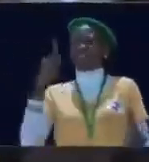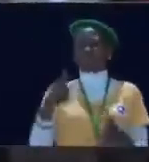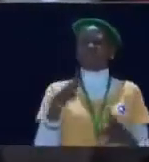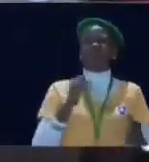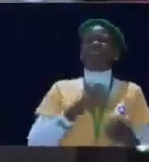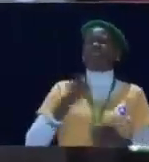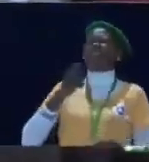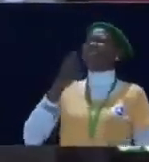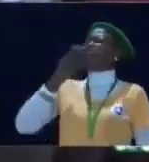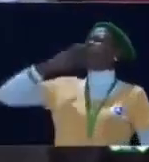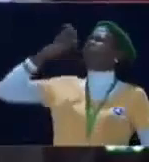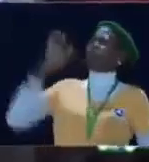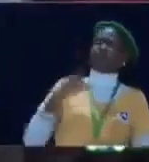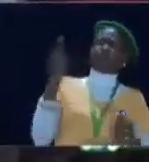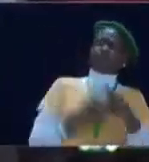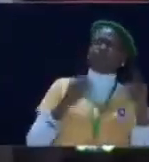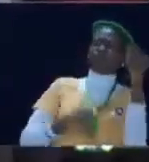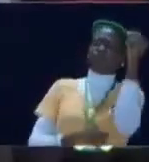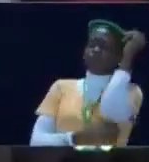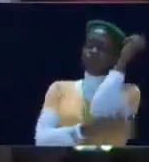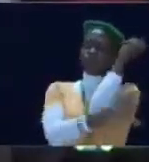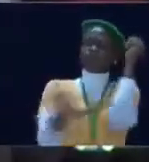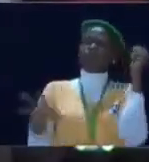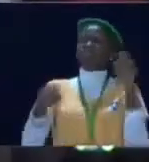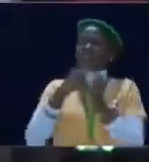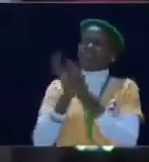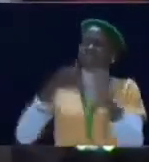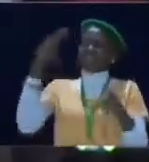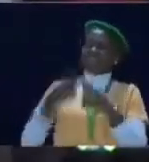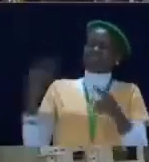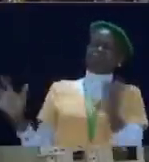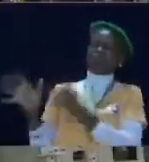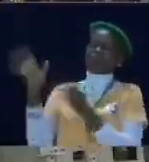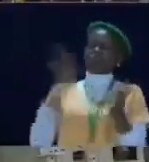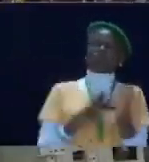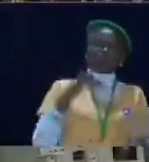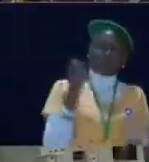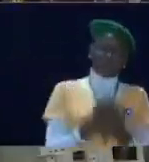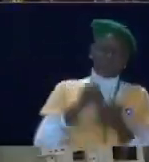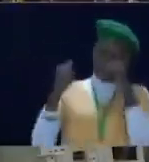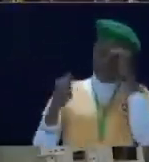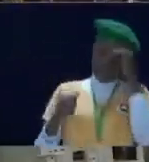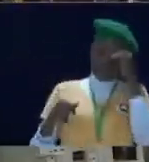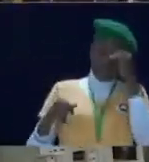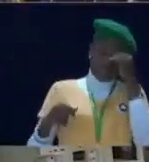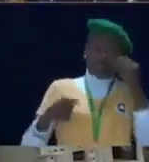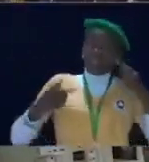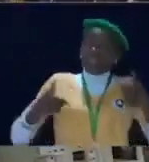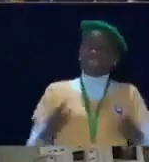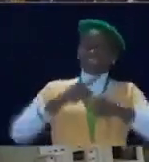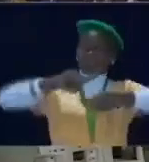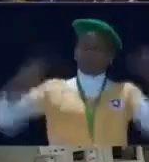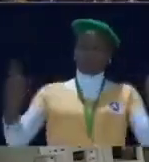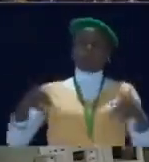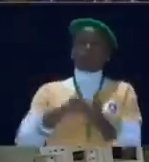I curse you from the roots. In the name of Jesus, let's go.